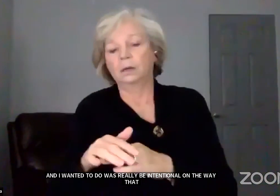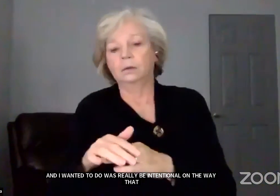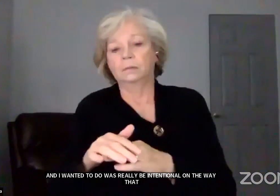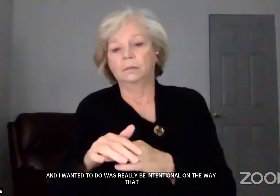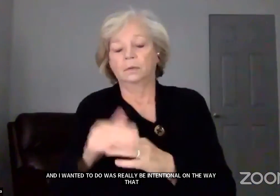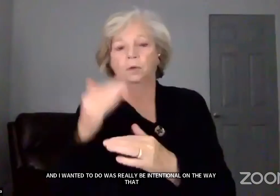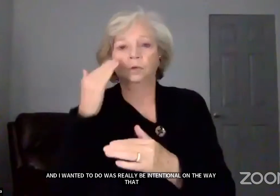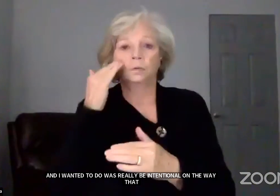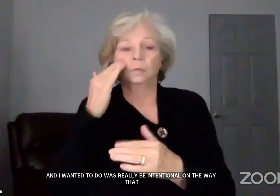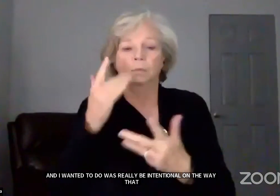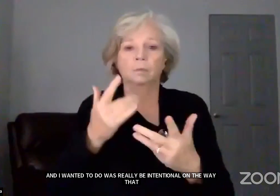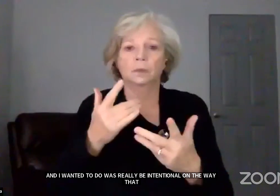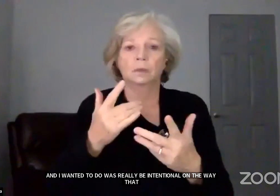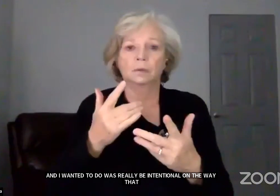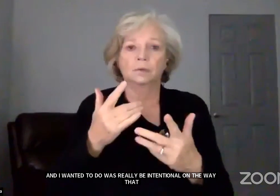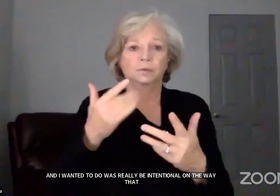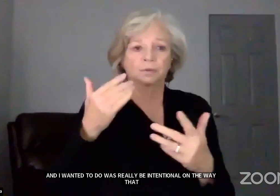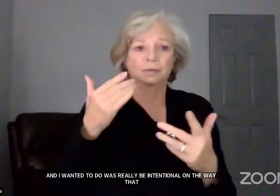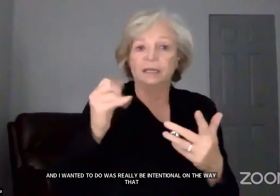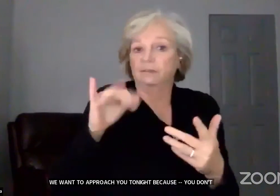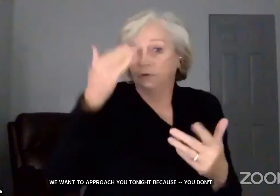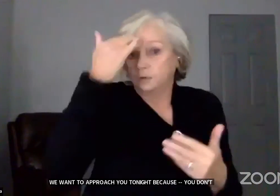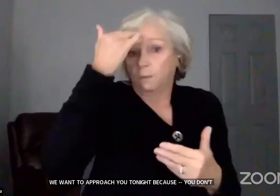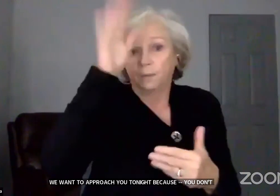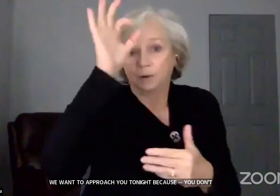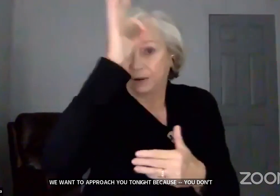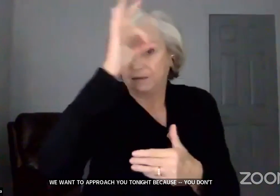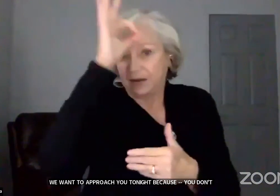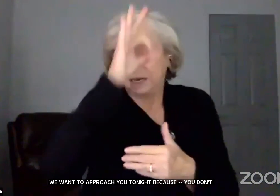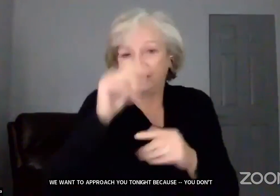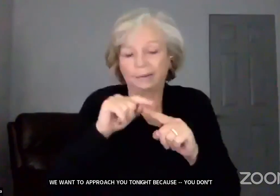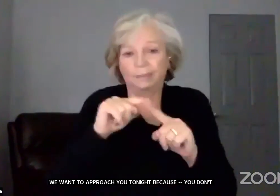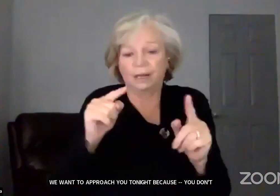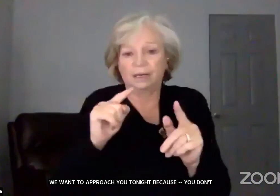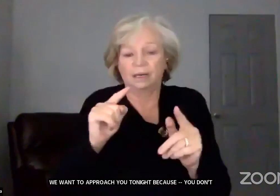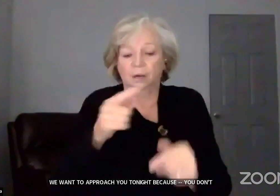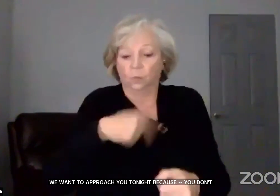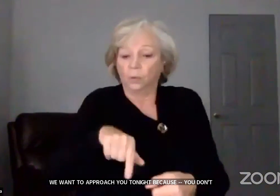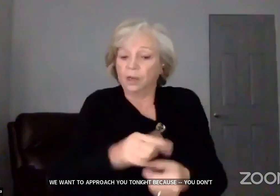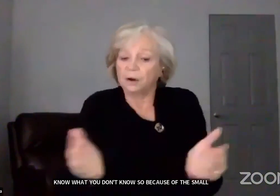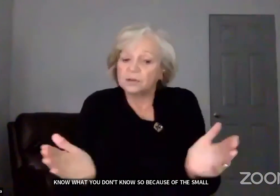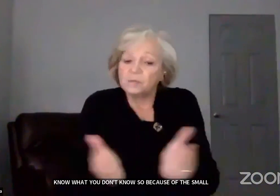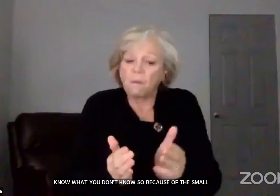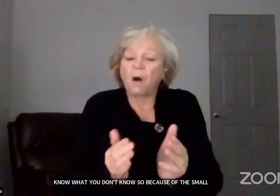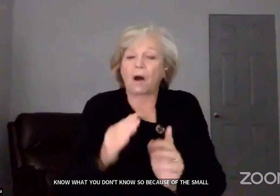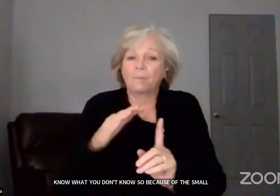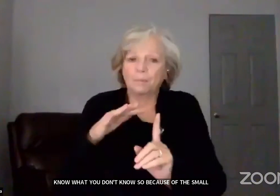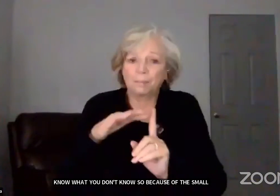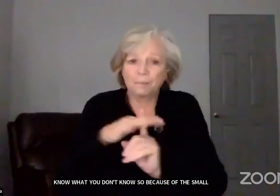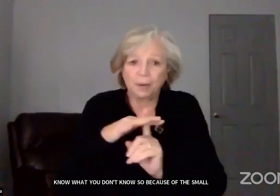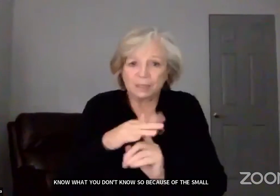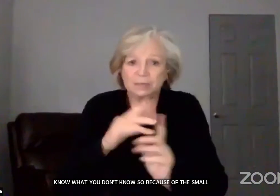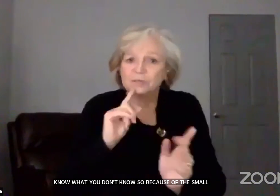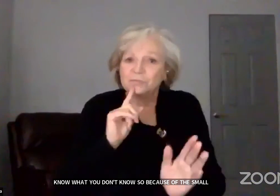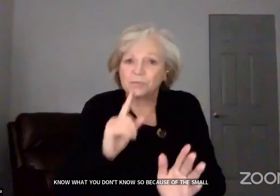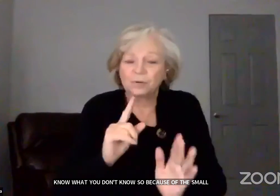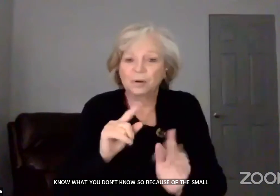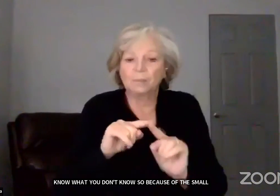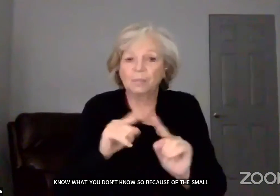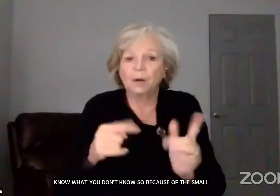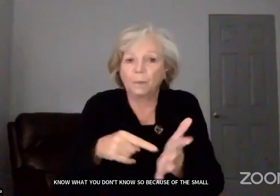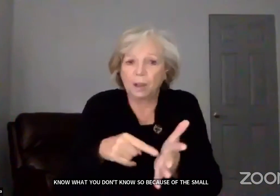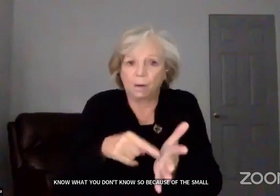you don't know what you don't know. So because of the small population that we are, I think we owe you